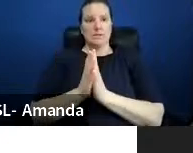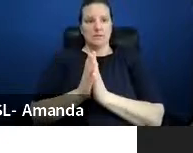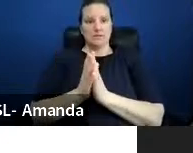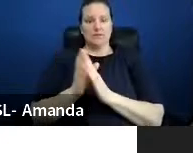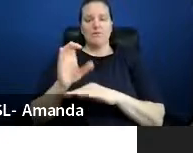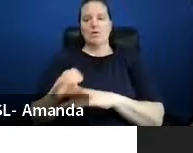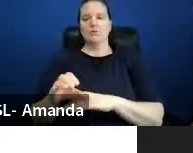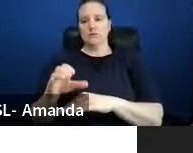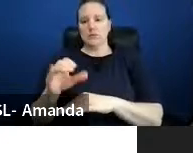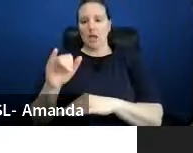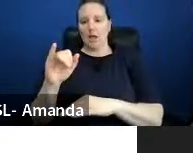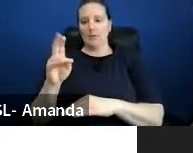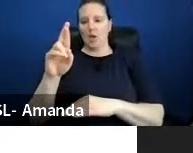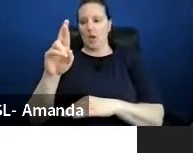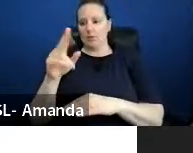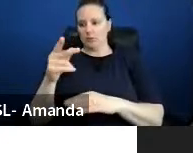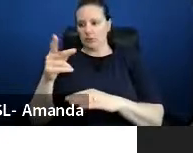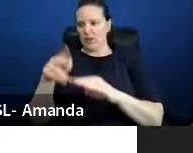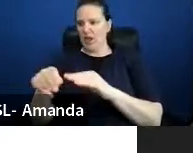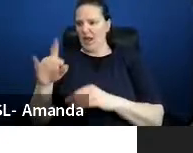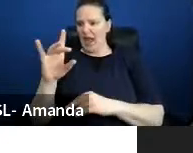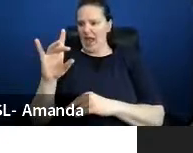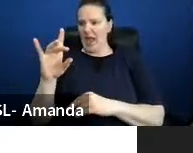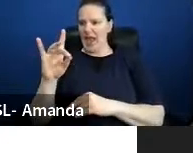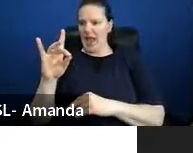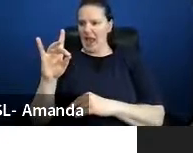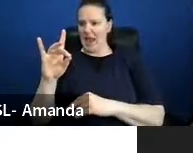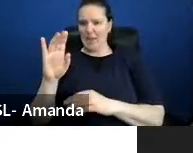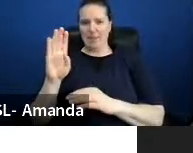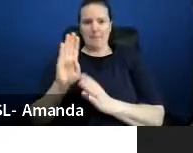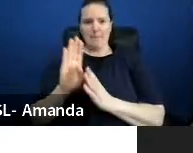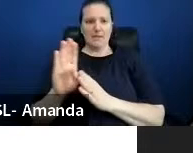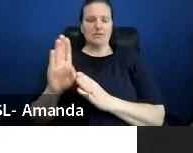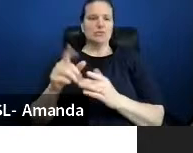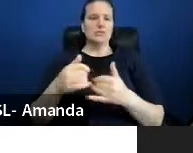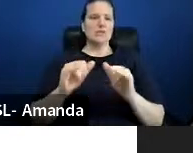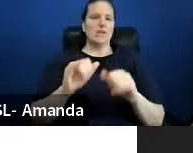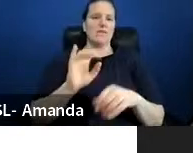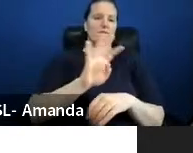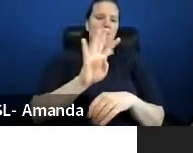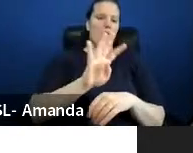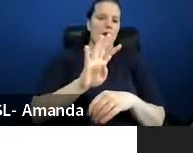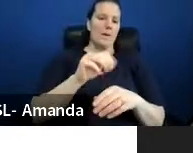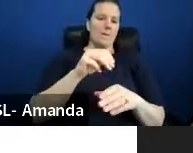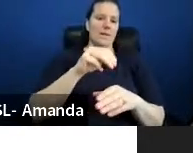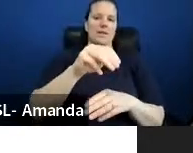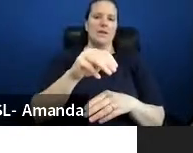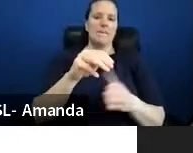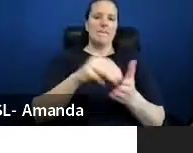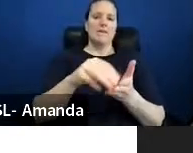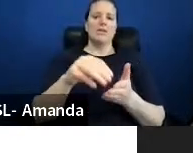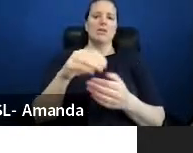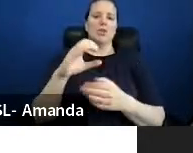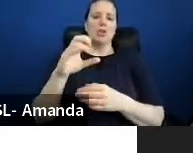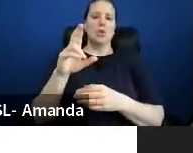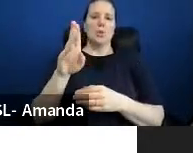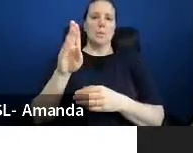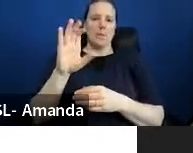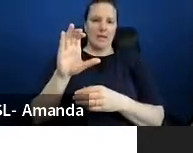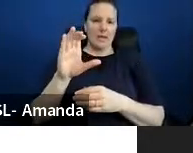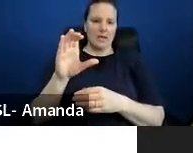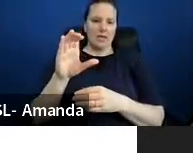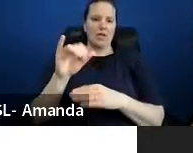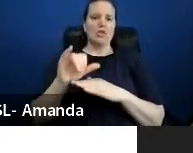in half from 8 million to its still inflated 4 million cubic yards. A reasonable estimate is only about 2 million cubic